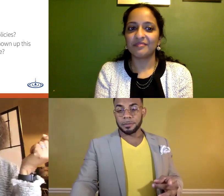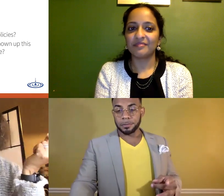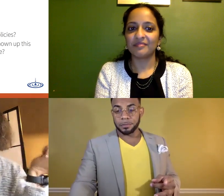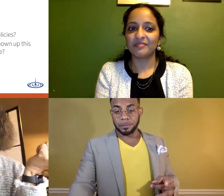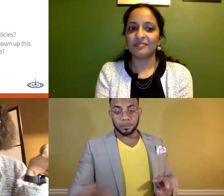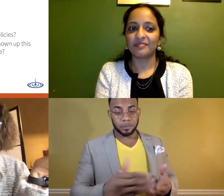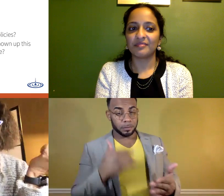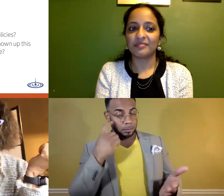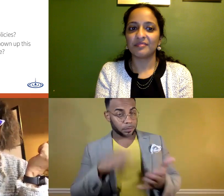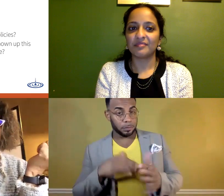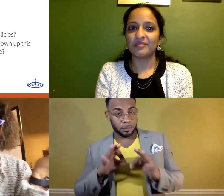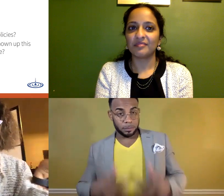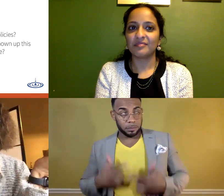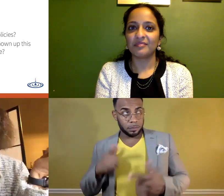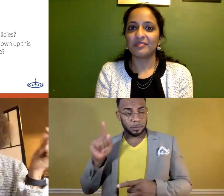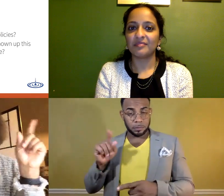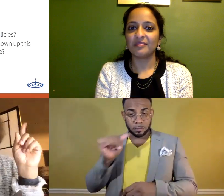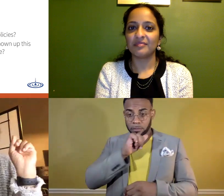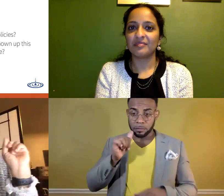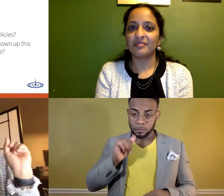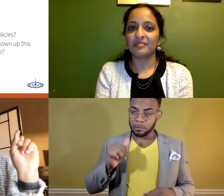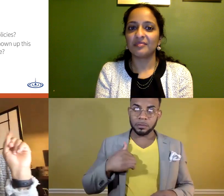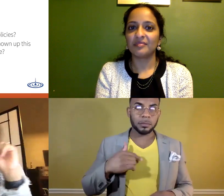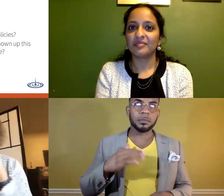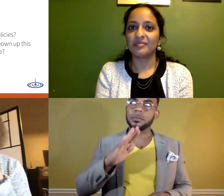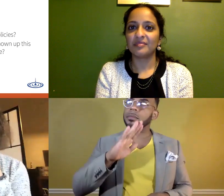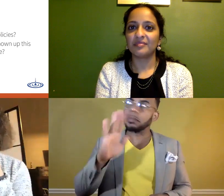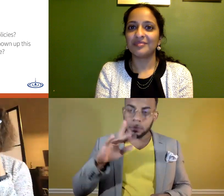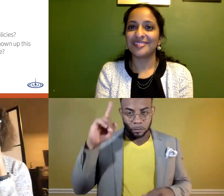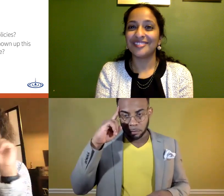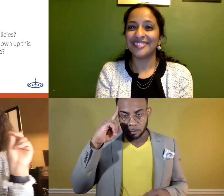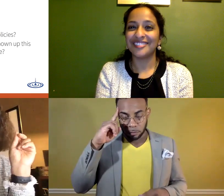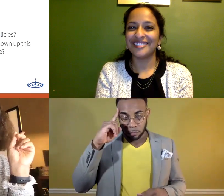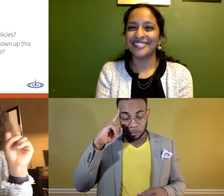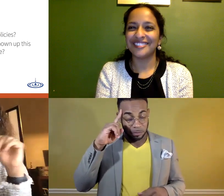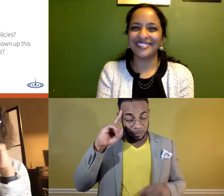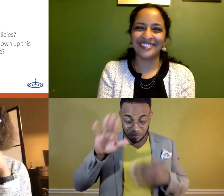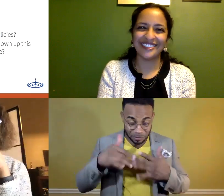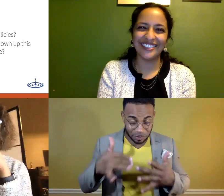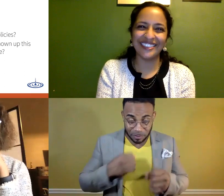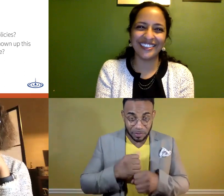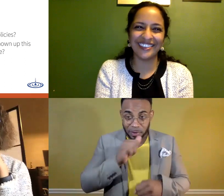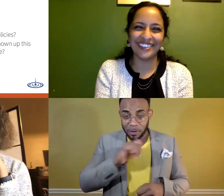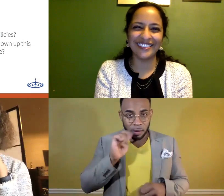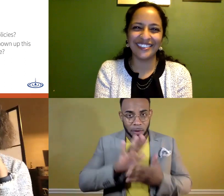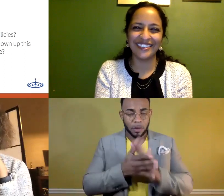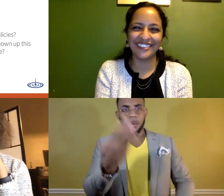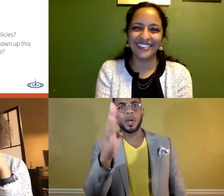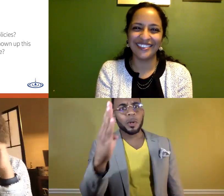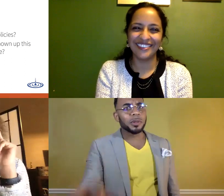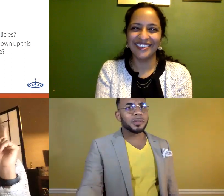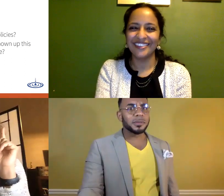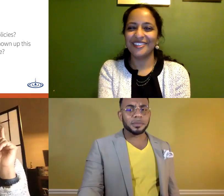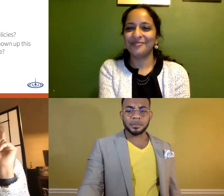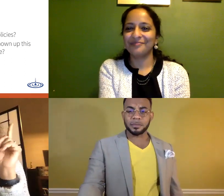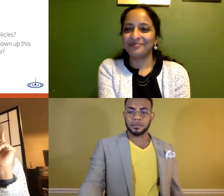noticed, my family lives in Arizona. I never thought in all these years that Arizona would go blue.